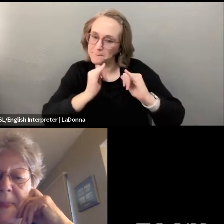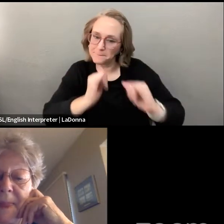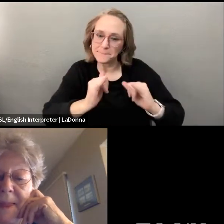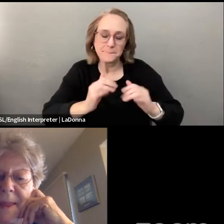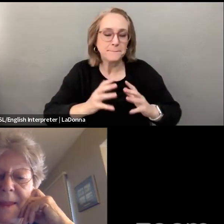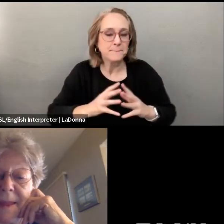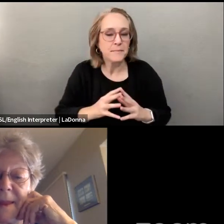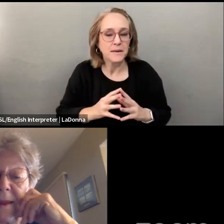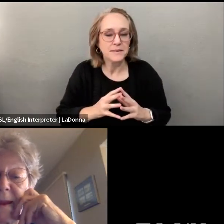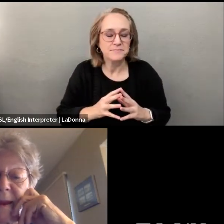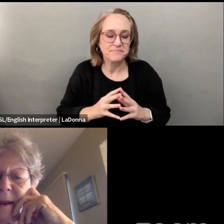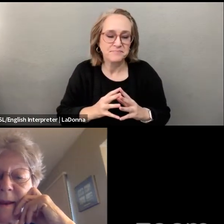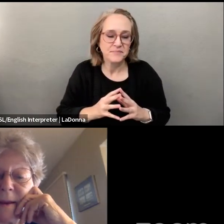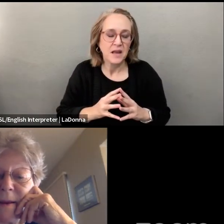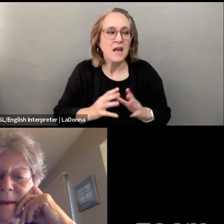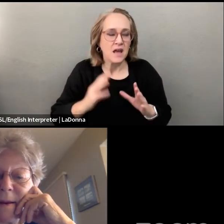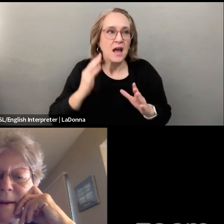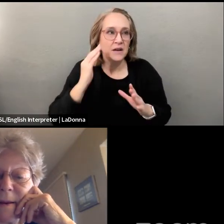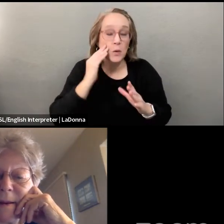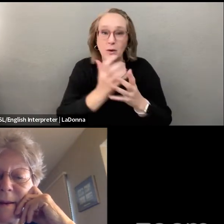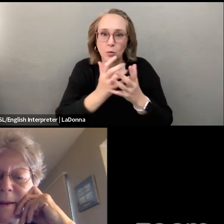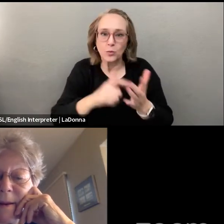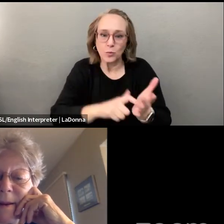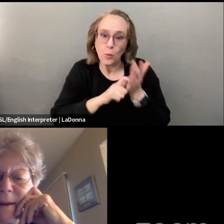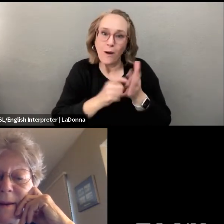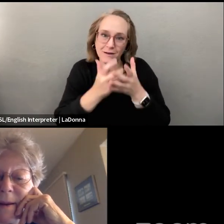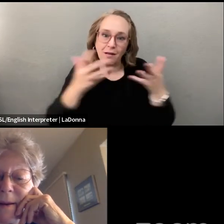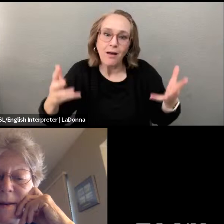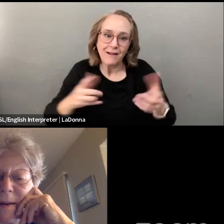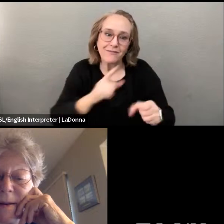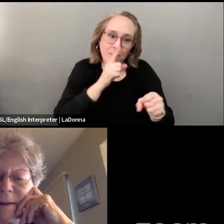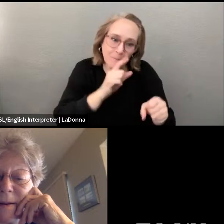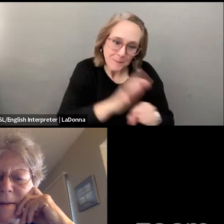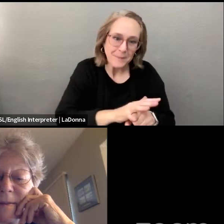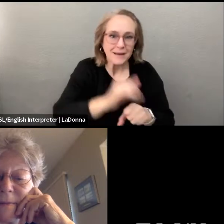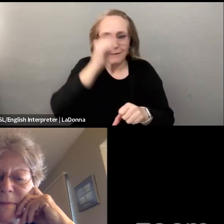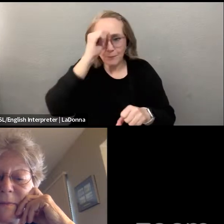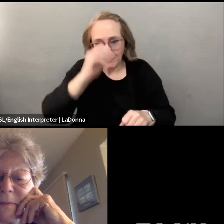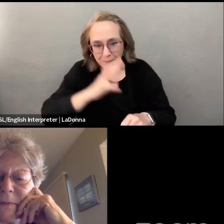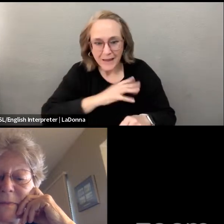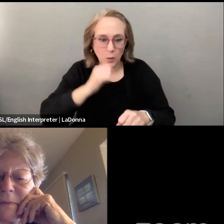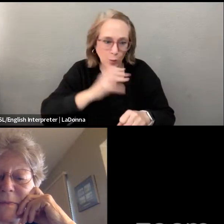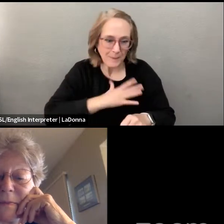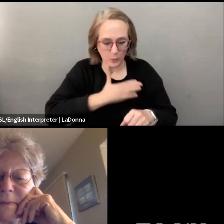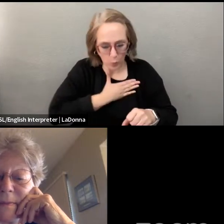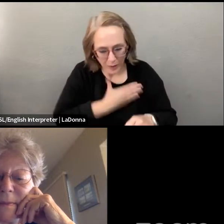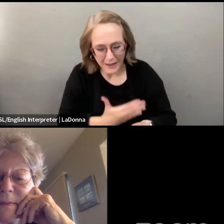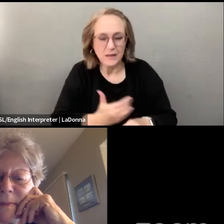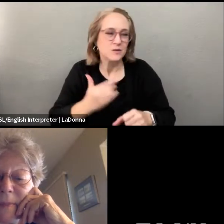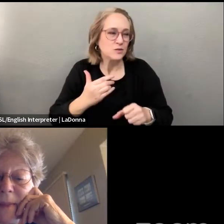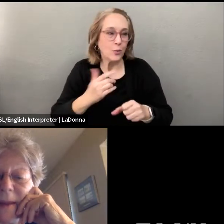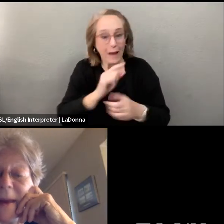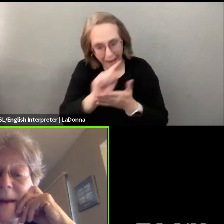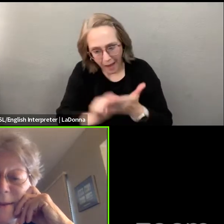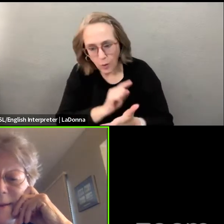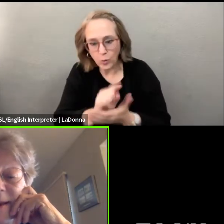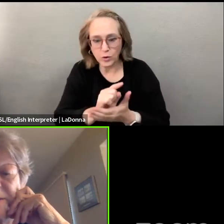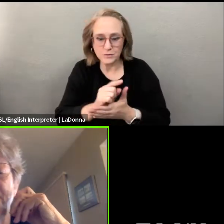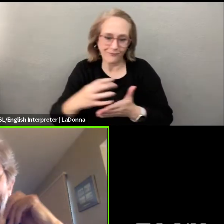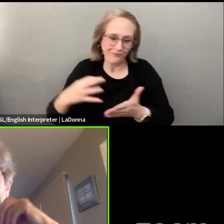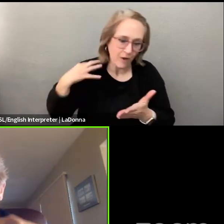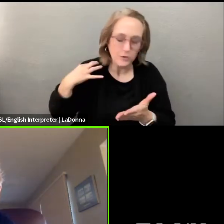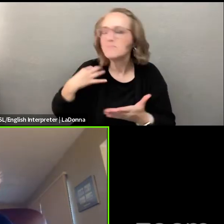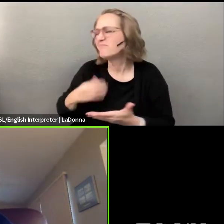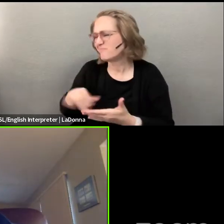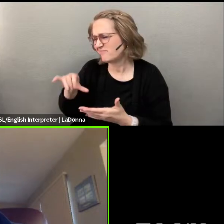know it takes a lot of manpower, a lot of commitment and hours and work. So we're hoping that Yes, thank